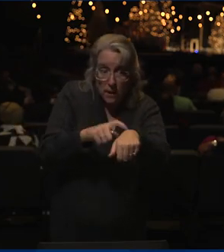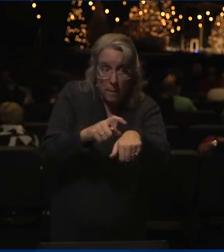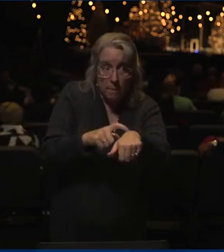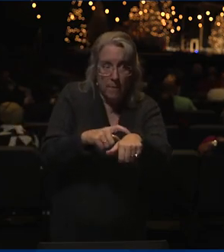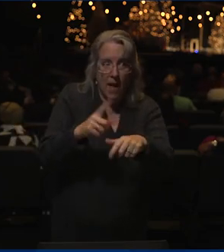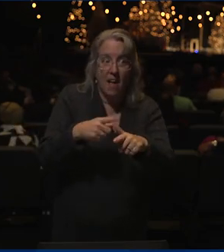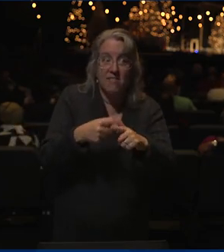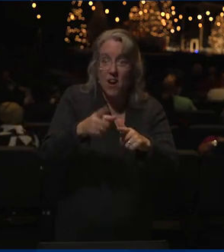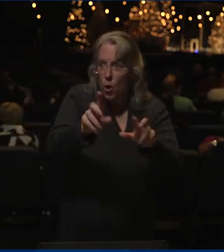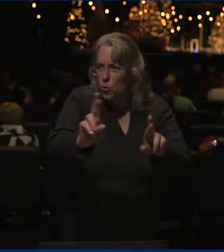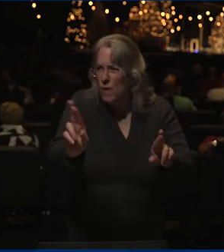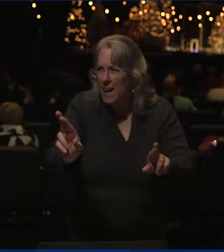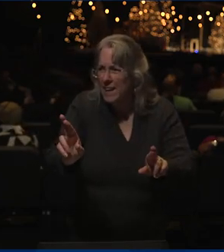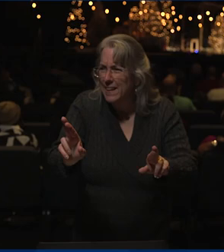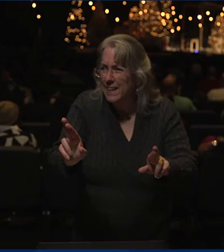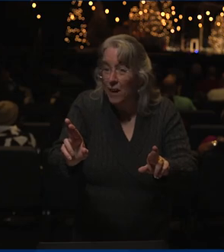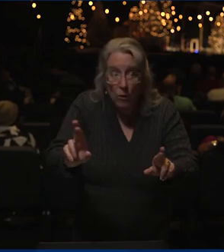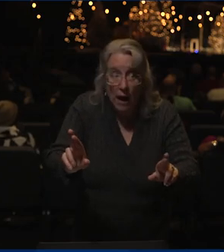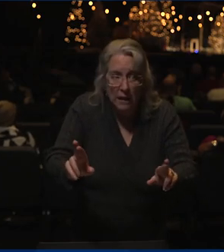Come on.